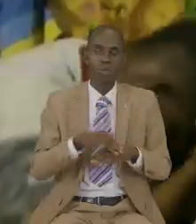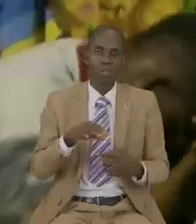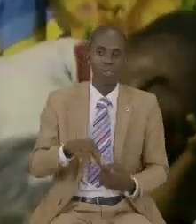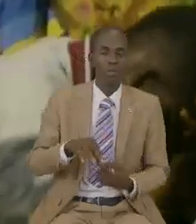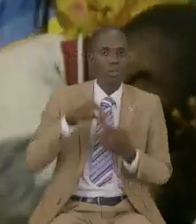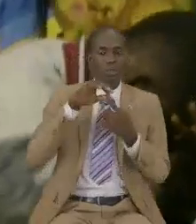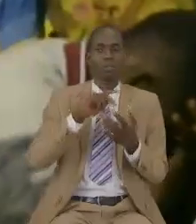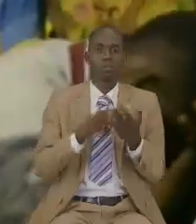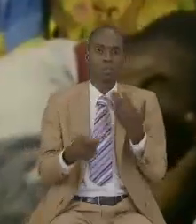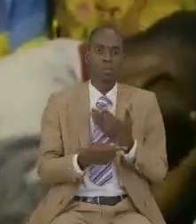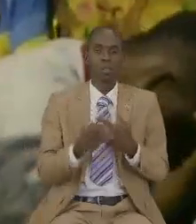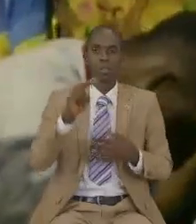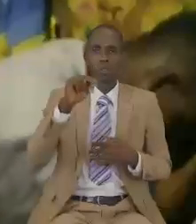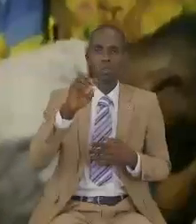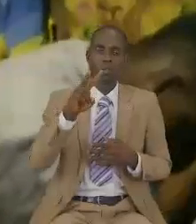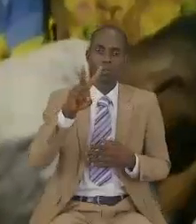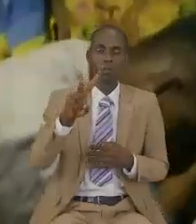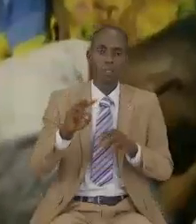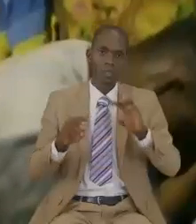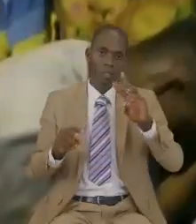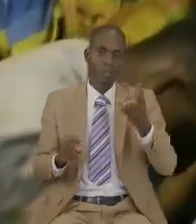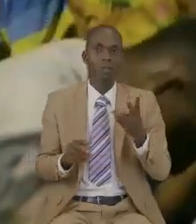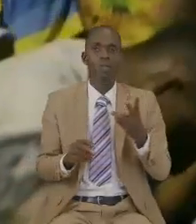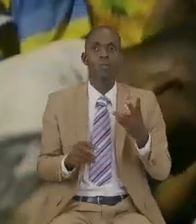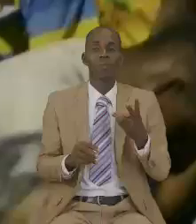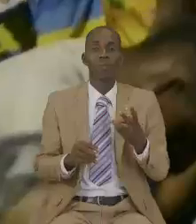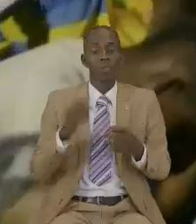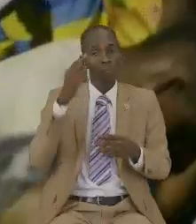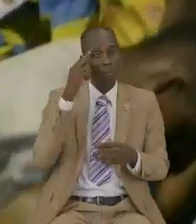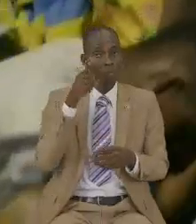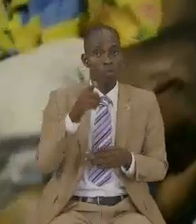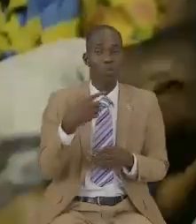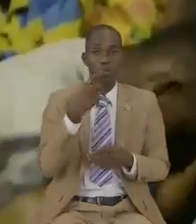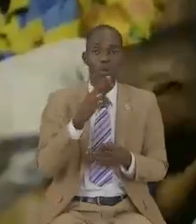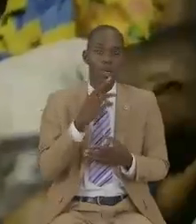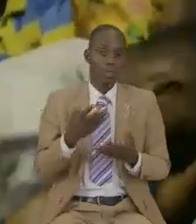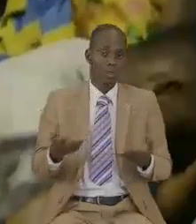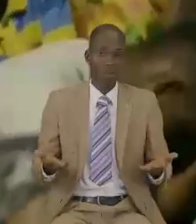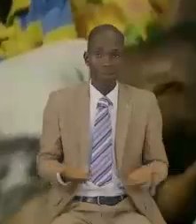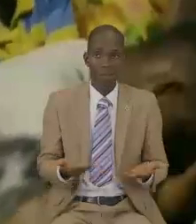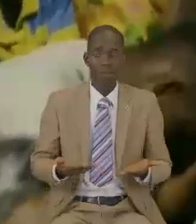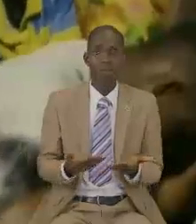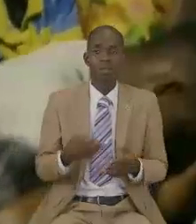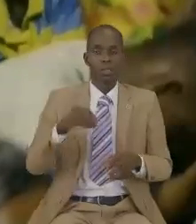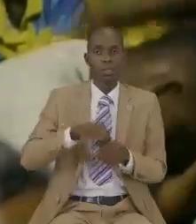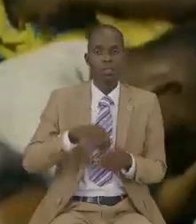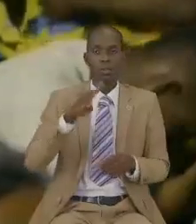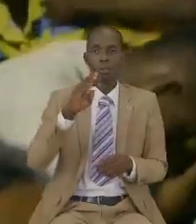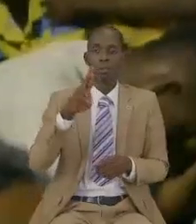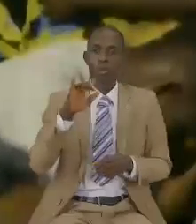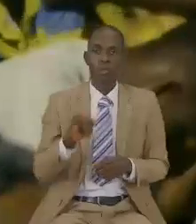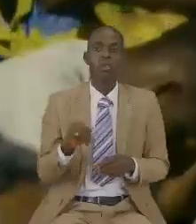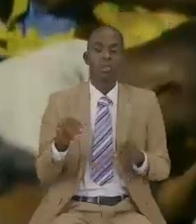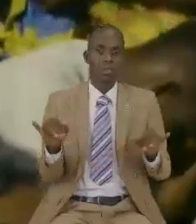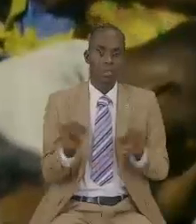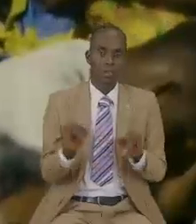much. Bori Believers Banquet comes up Sunday 6th November 2022